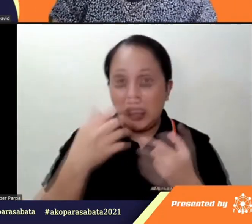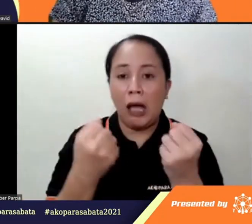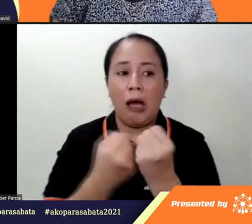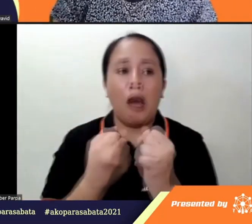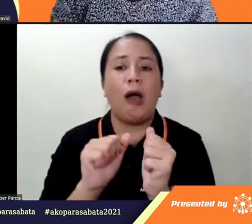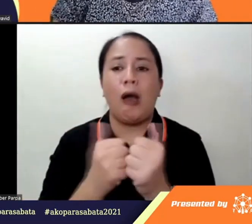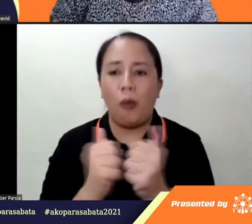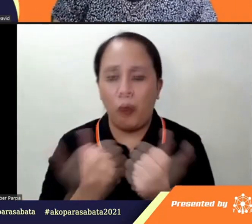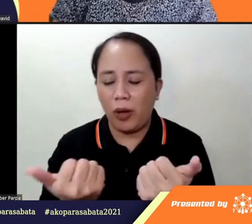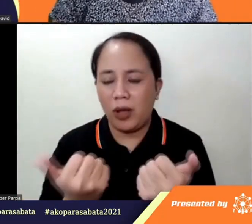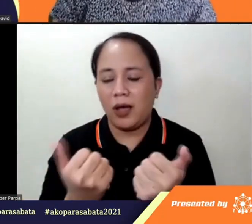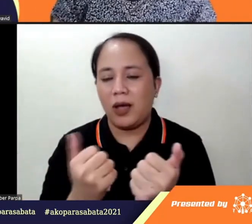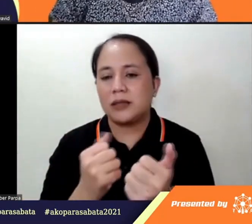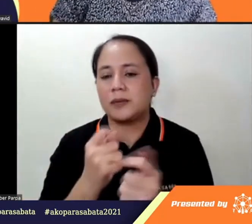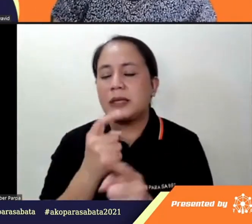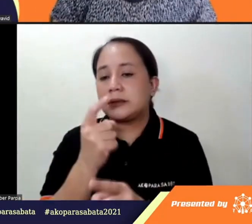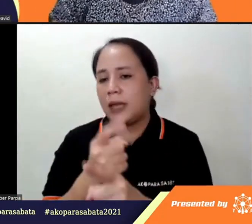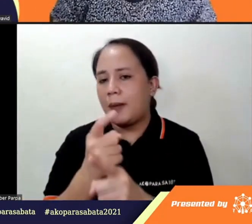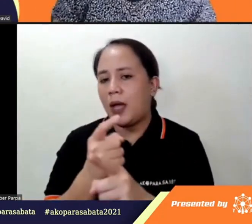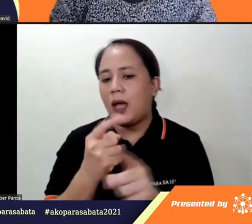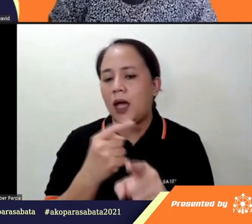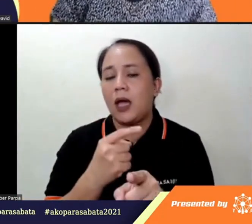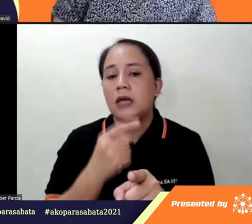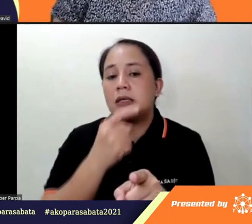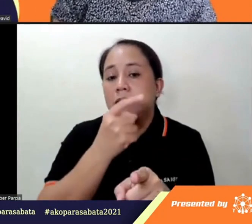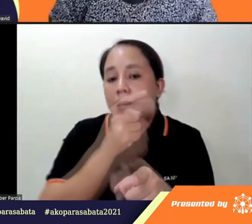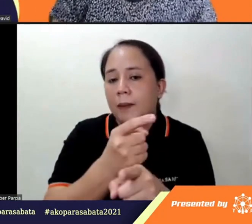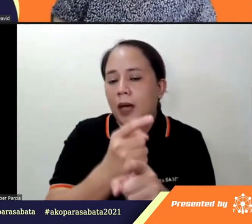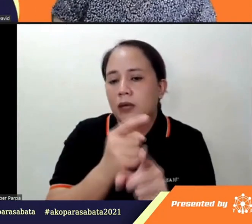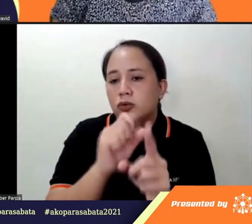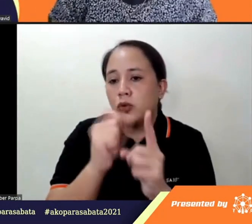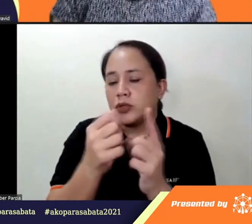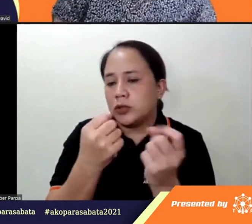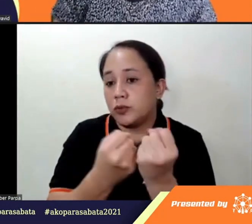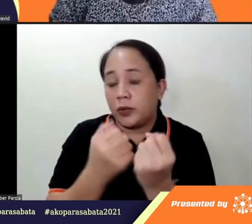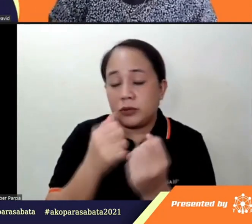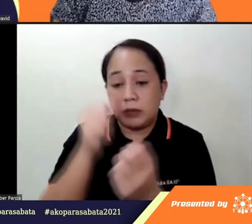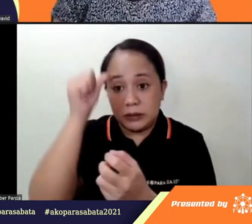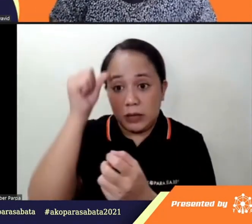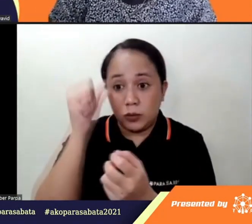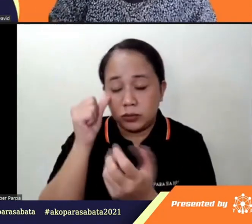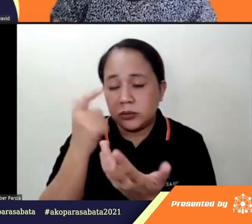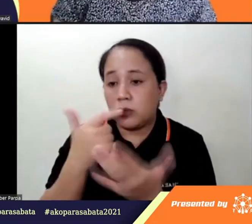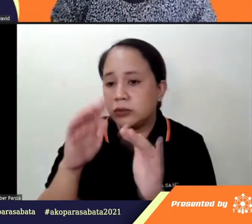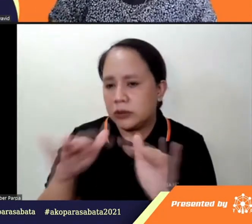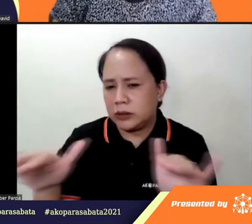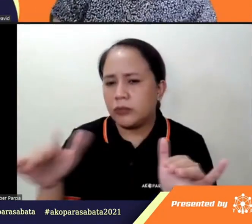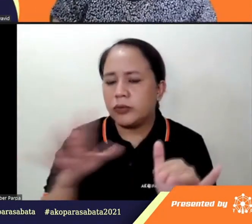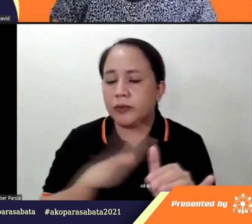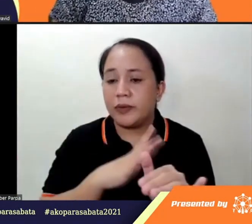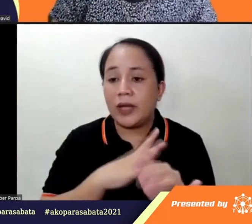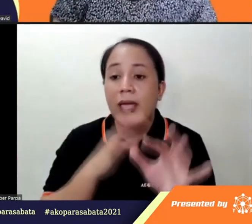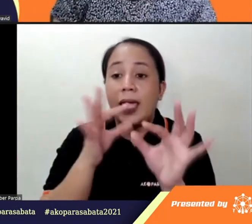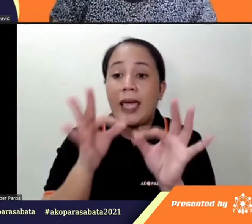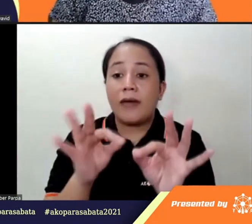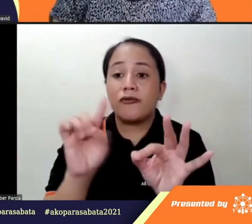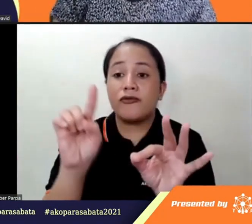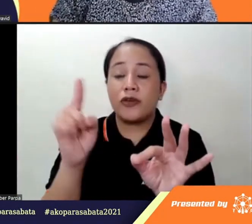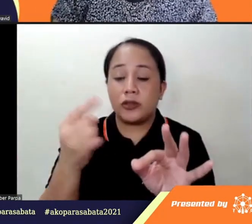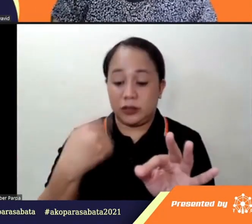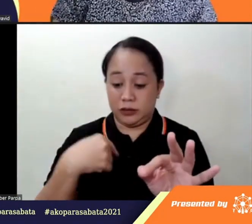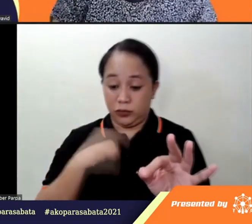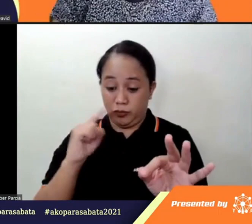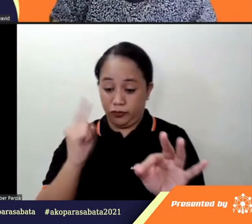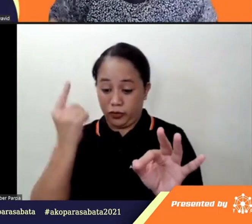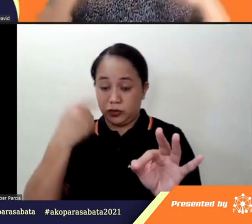getting the right social support. As adults, I also believe that our children will be okay when we first are okay, di